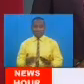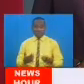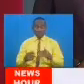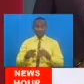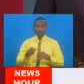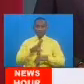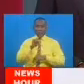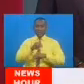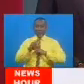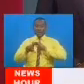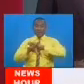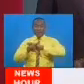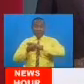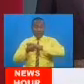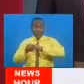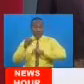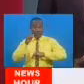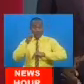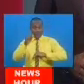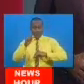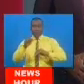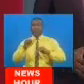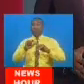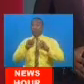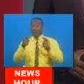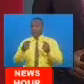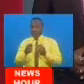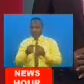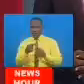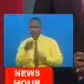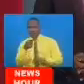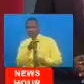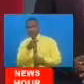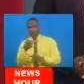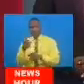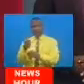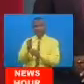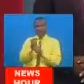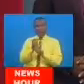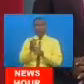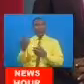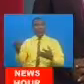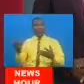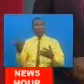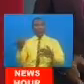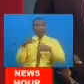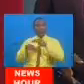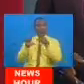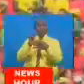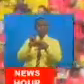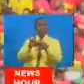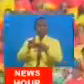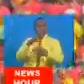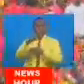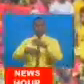The national under-20 female football team, the Black Princesses, have picked their last ticket for the 2014 FIFA